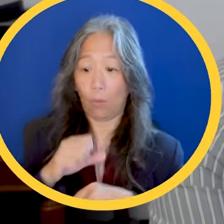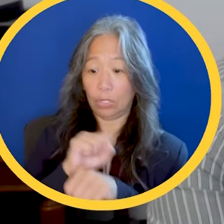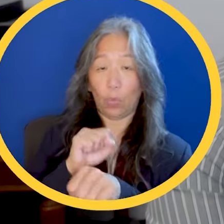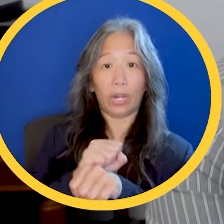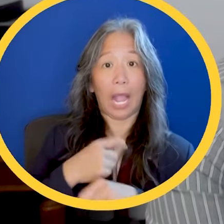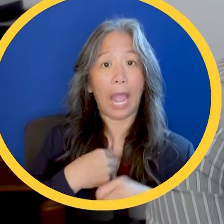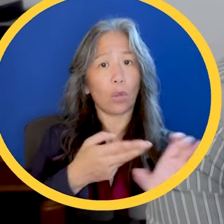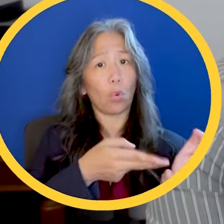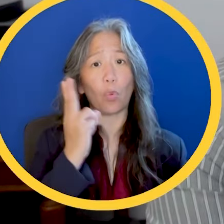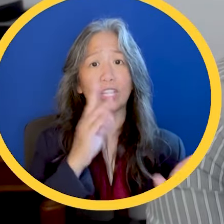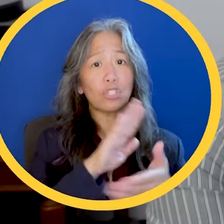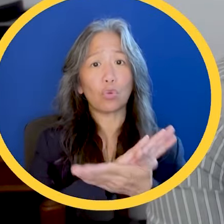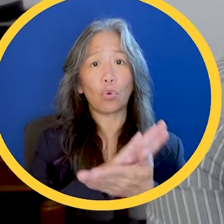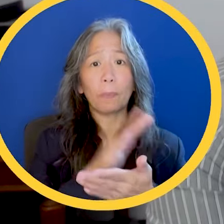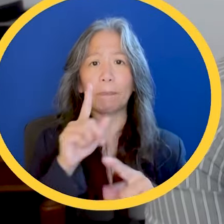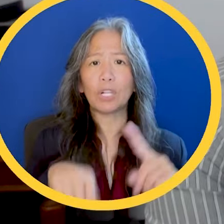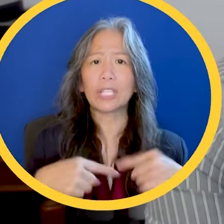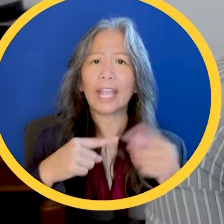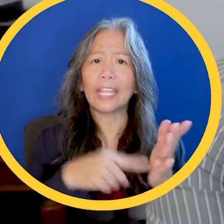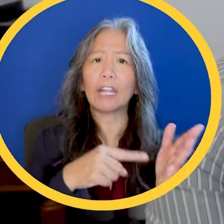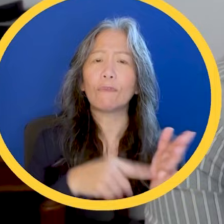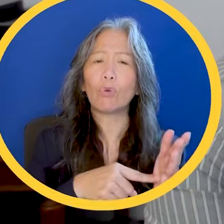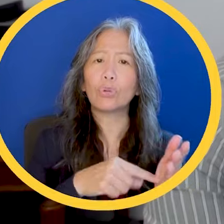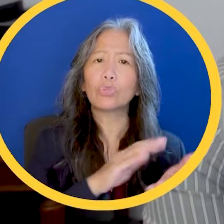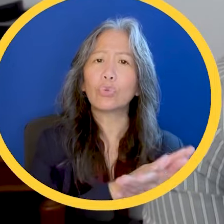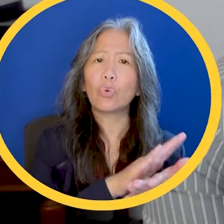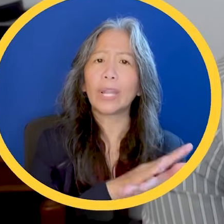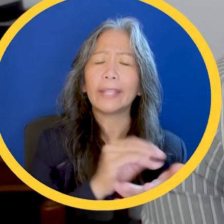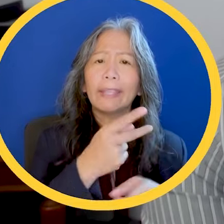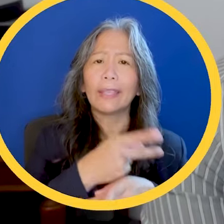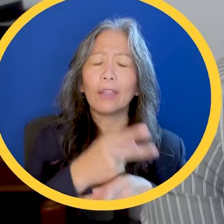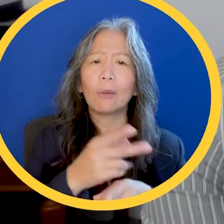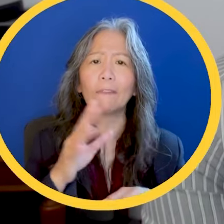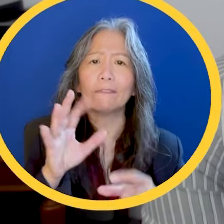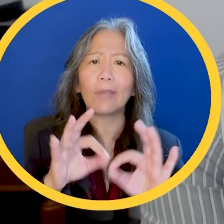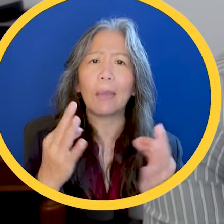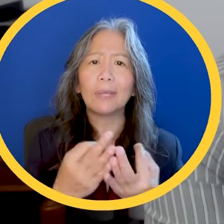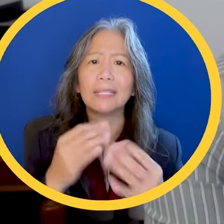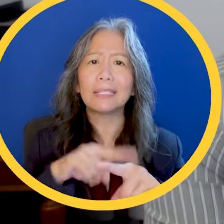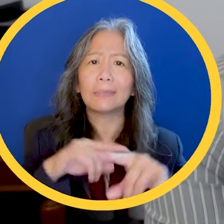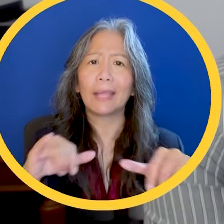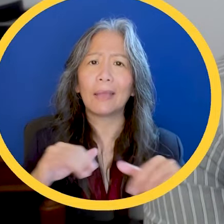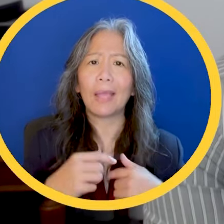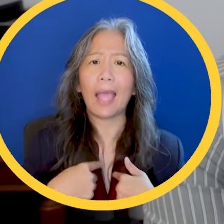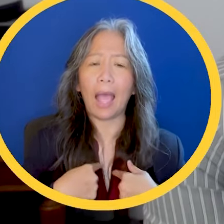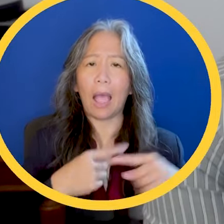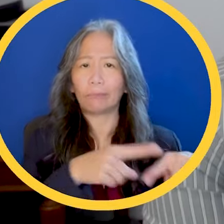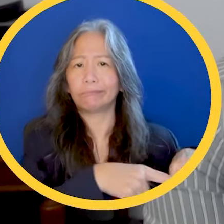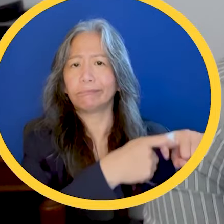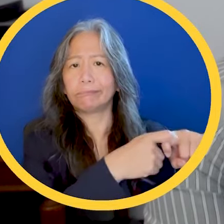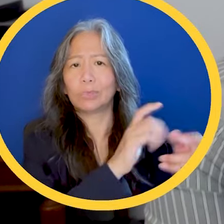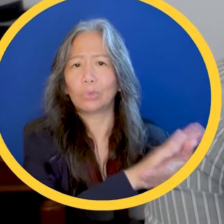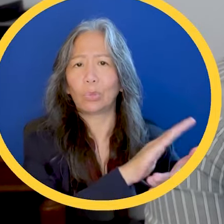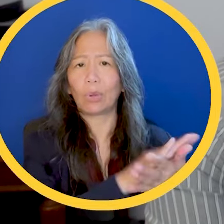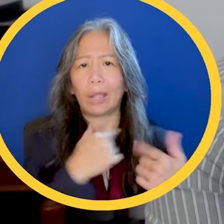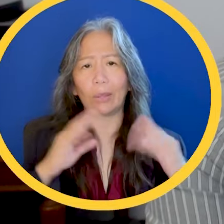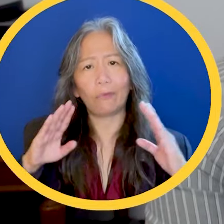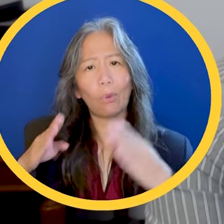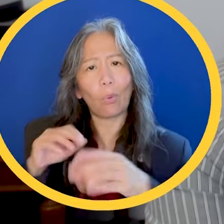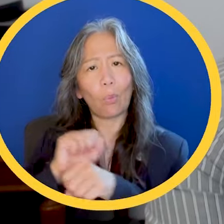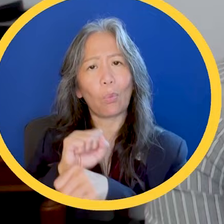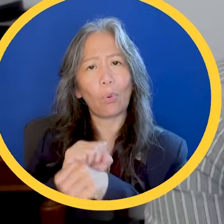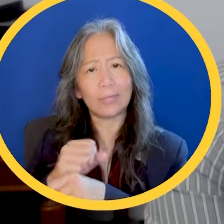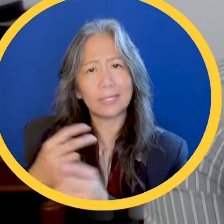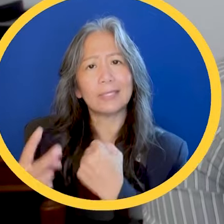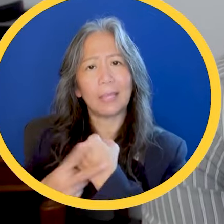I even quit school because I couldn't afford going to school and taking care of the family as well. So I took off time from school just to focus on working and saving a